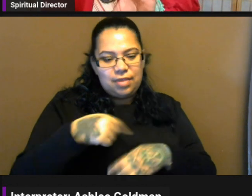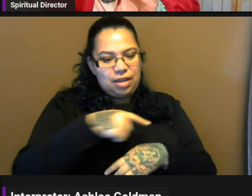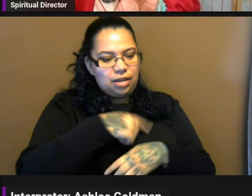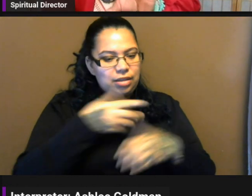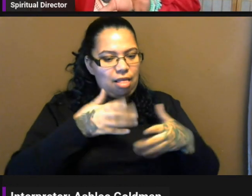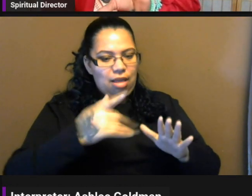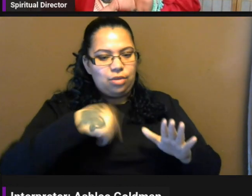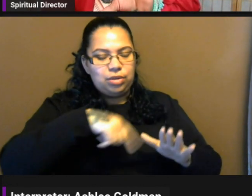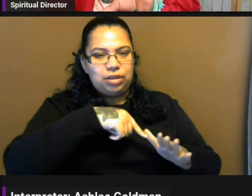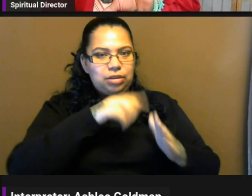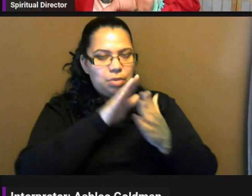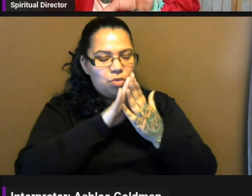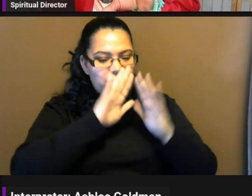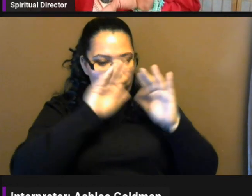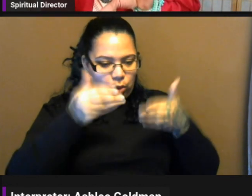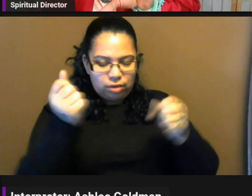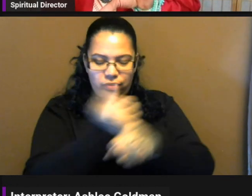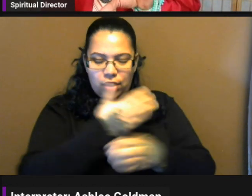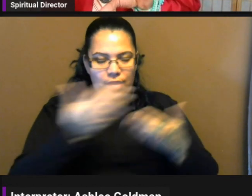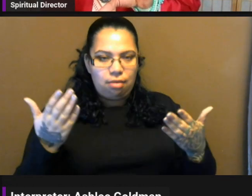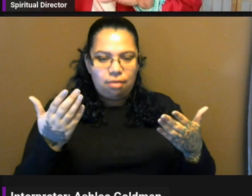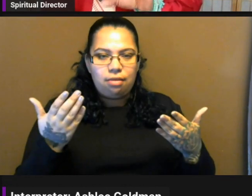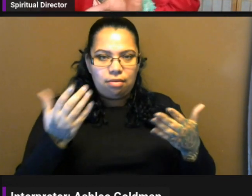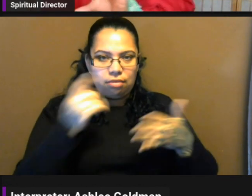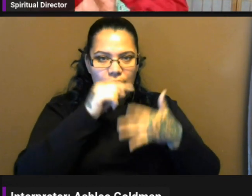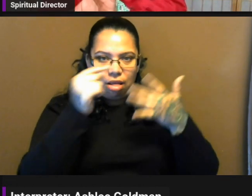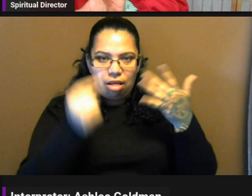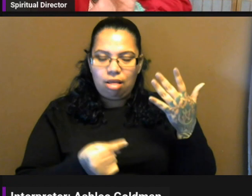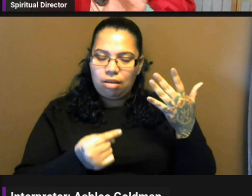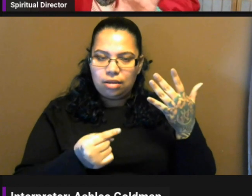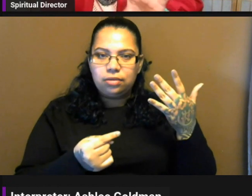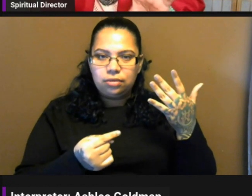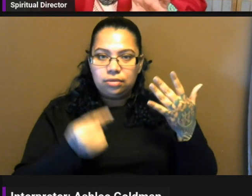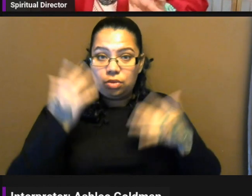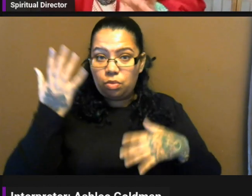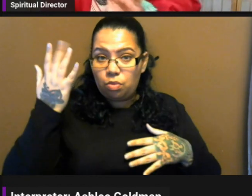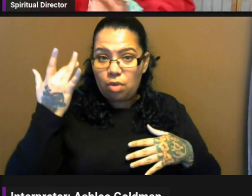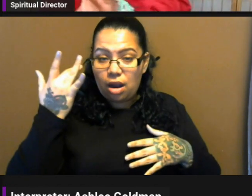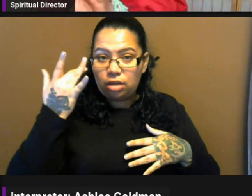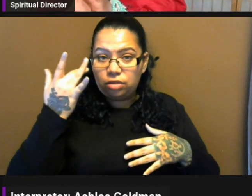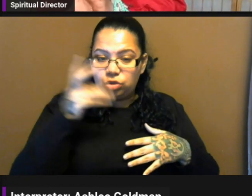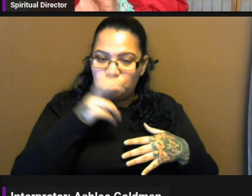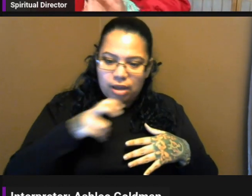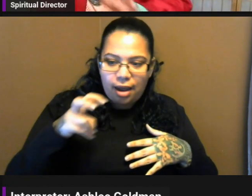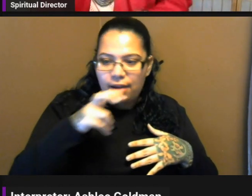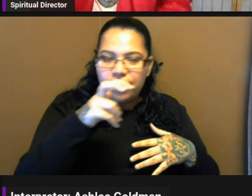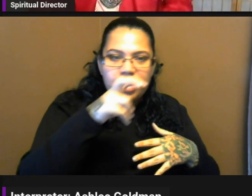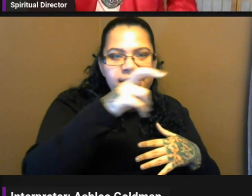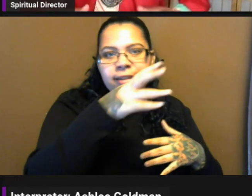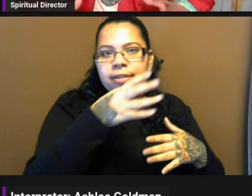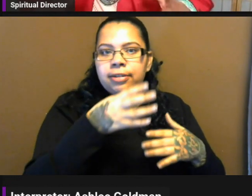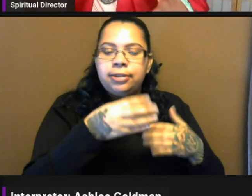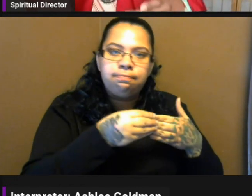to be present to it all in order to navigate, in order to be